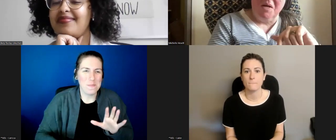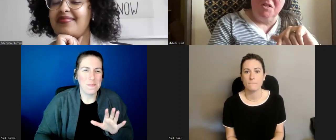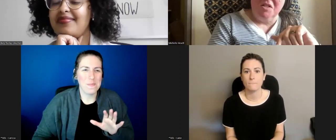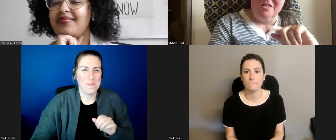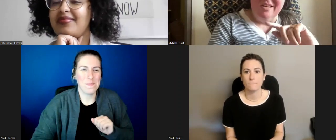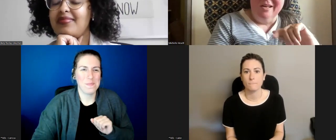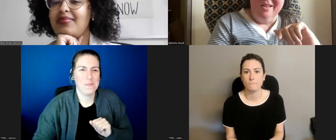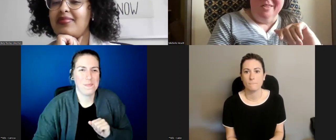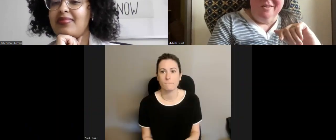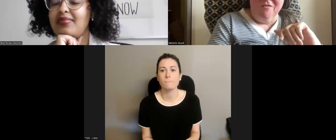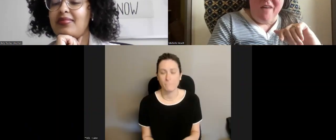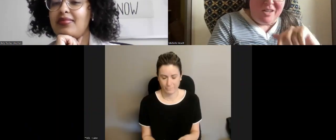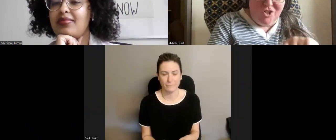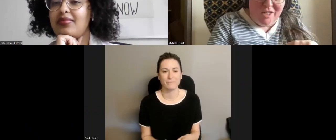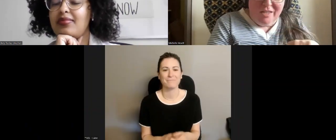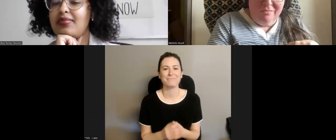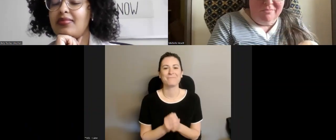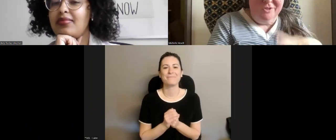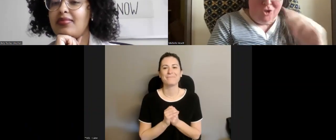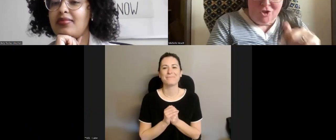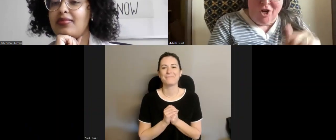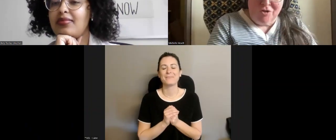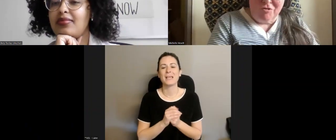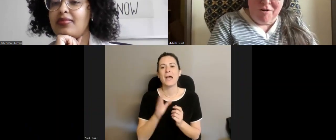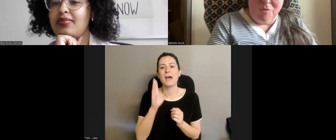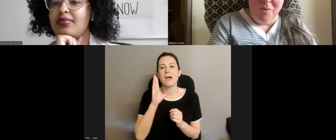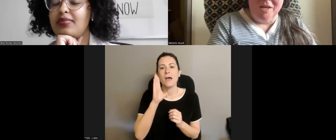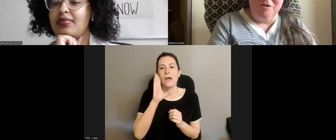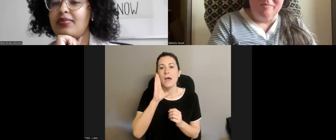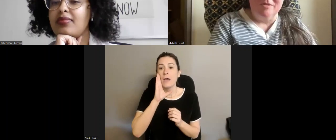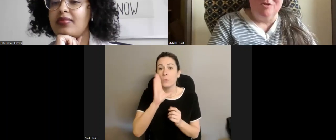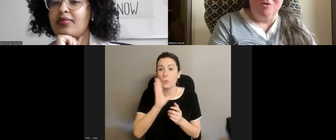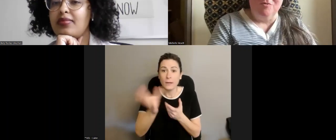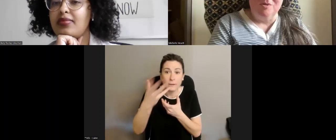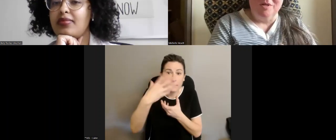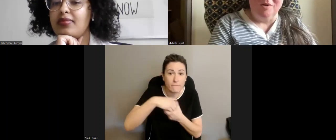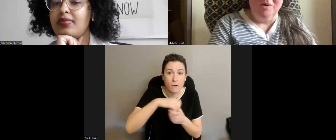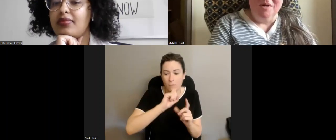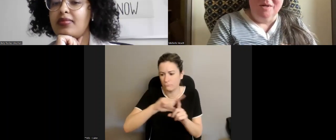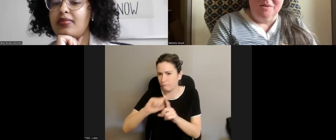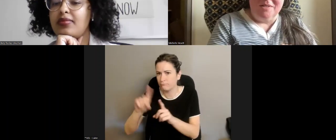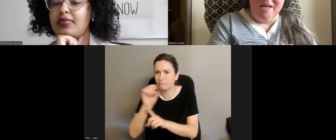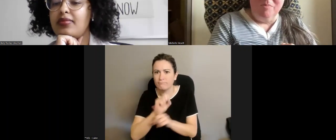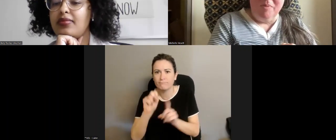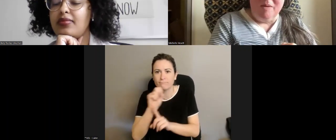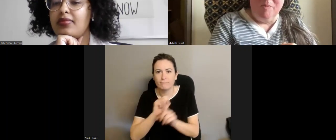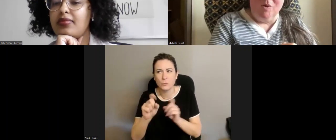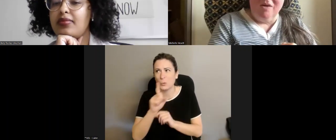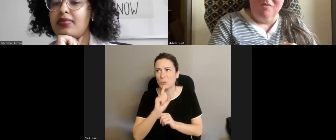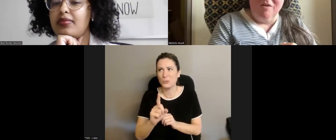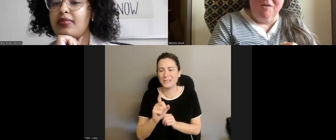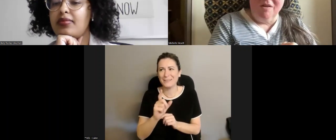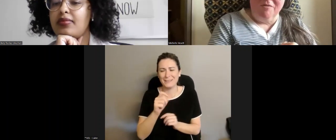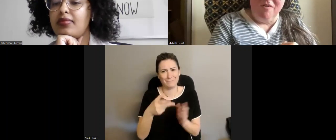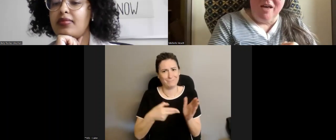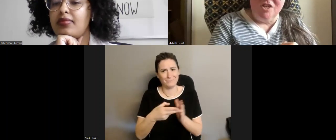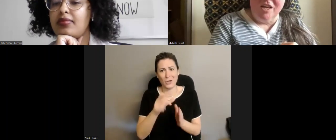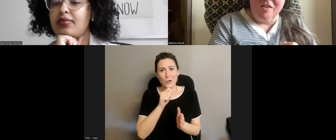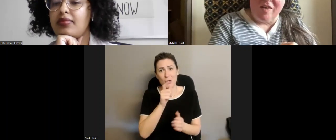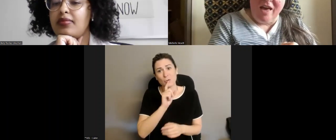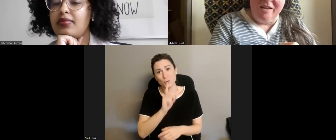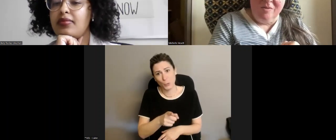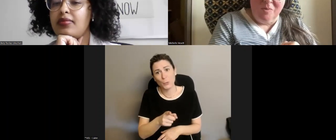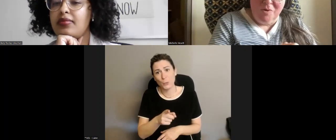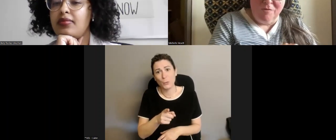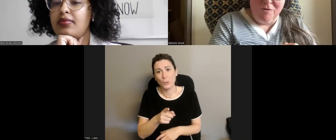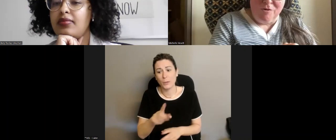of situations that factually just aren't true when it comes to the, disabled people given a fair